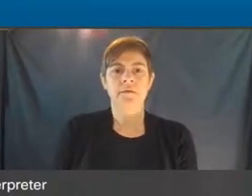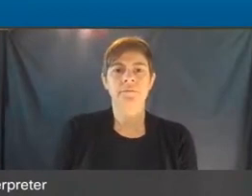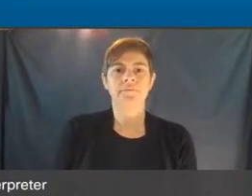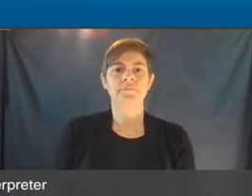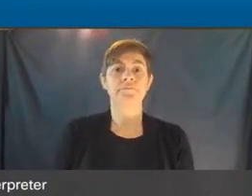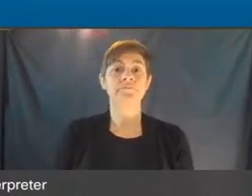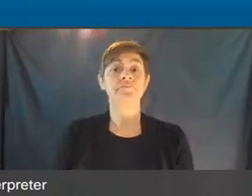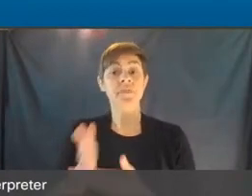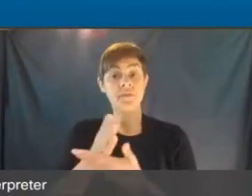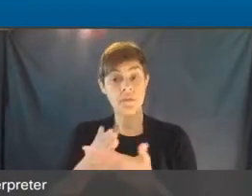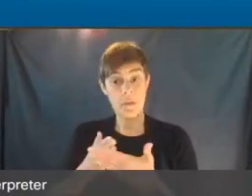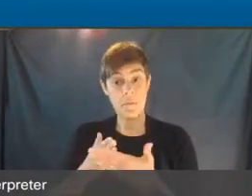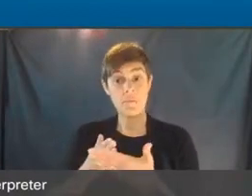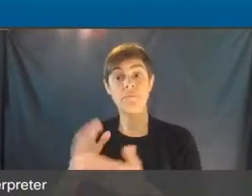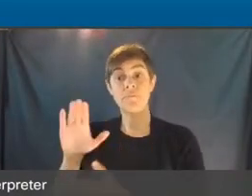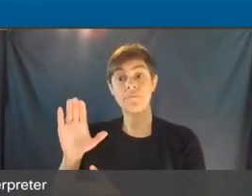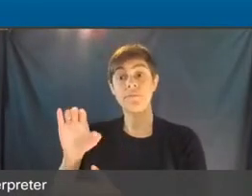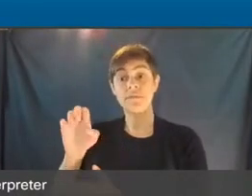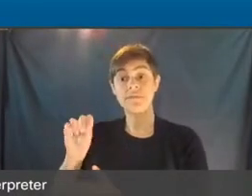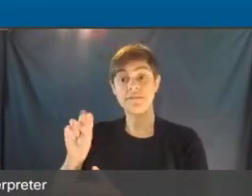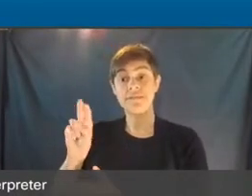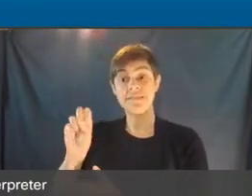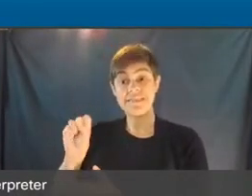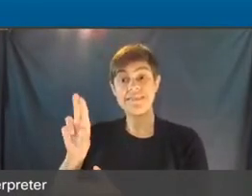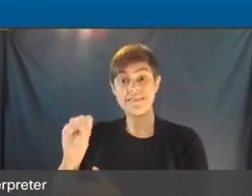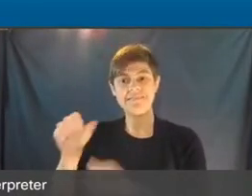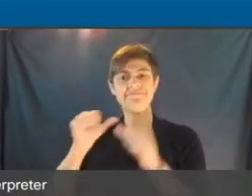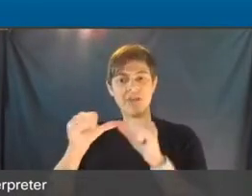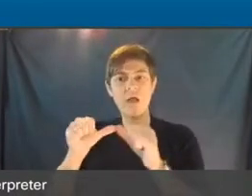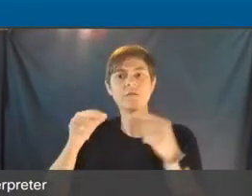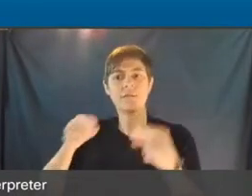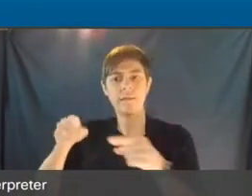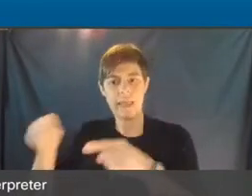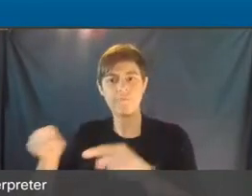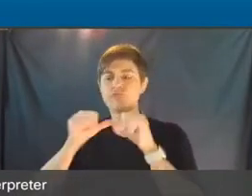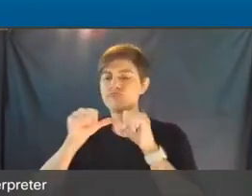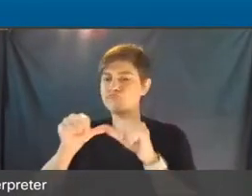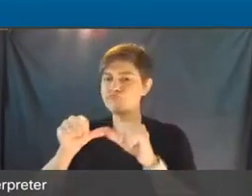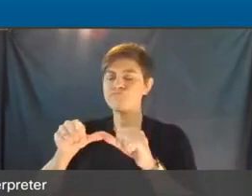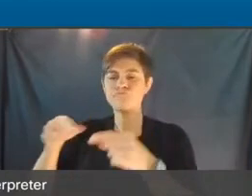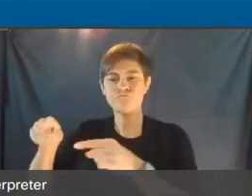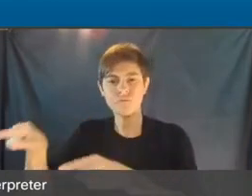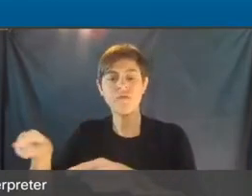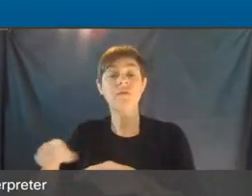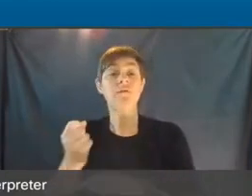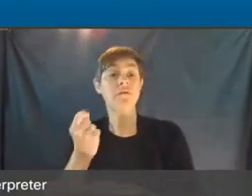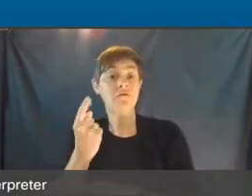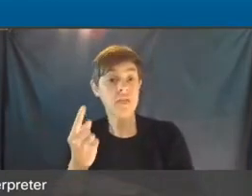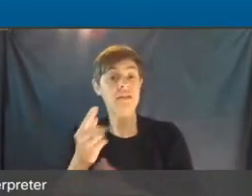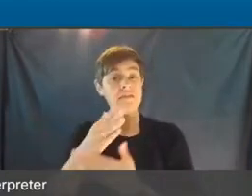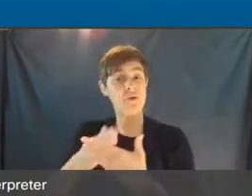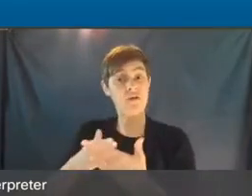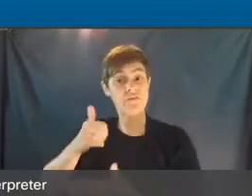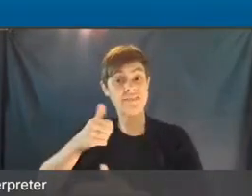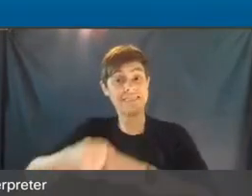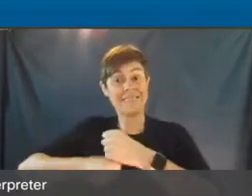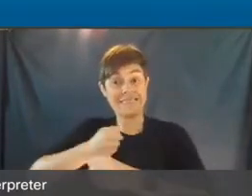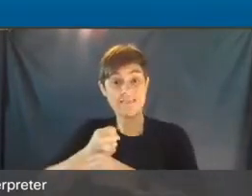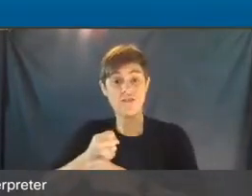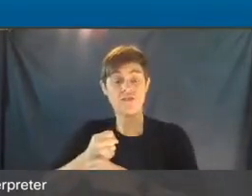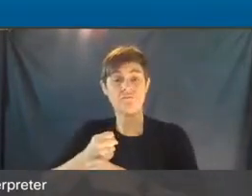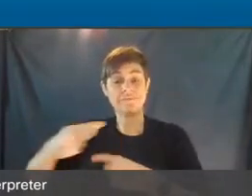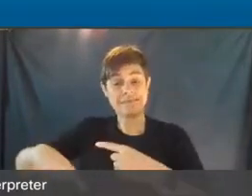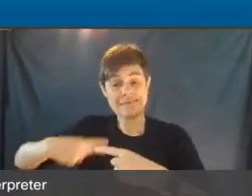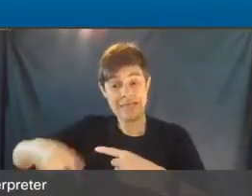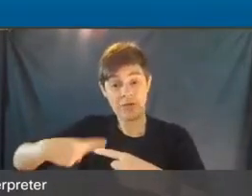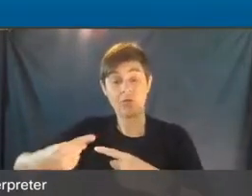So some part of the census is always happening. It's part of a 10-year cycle, and federal law requires that states have the